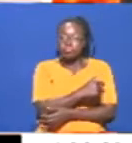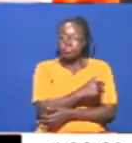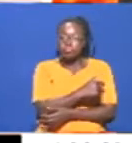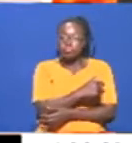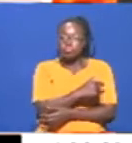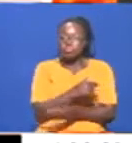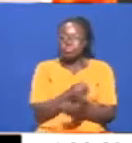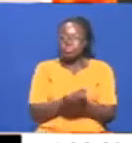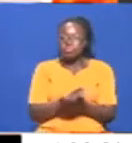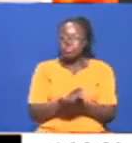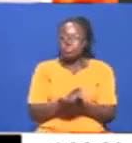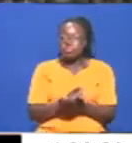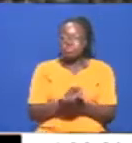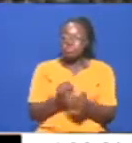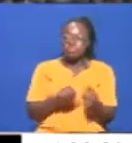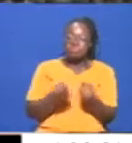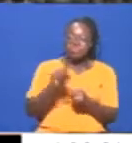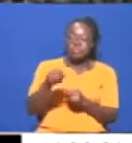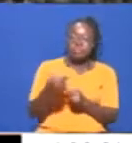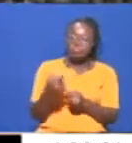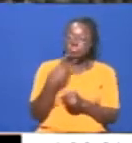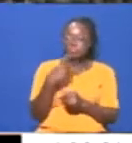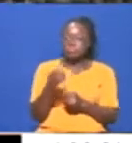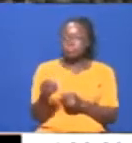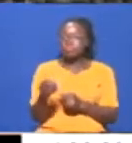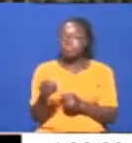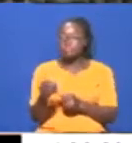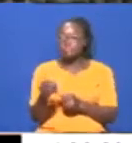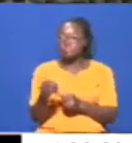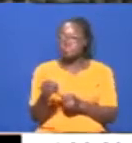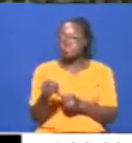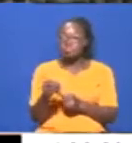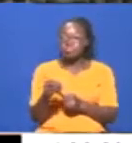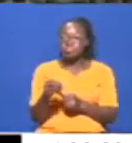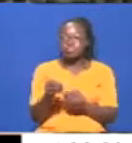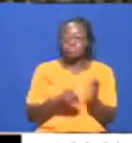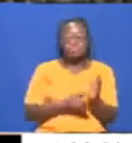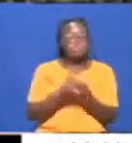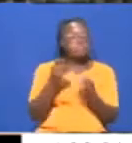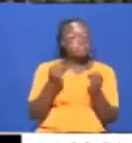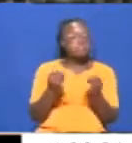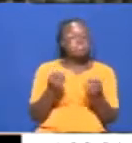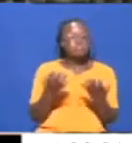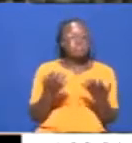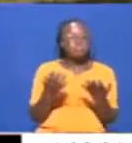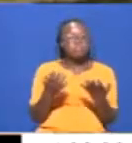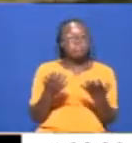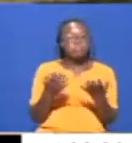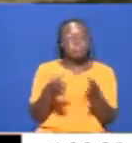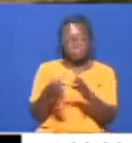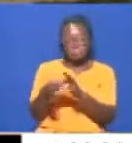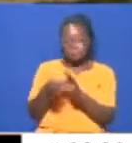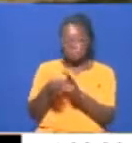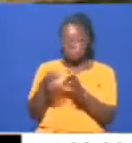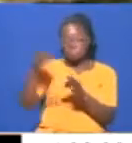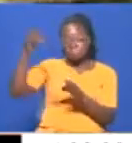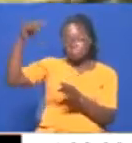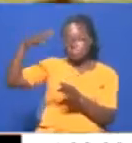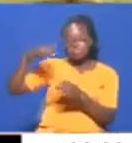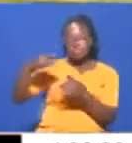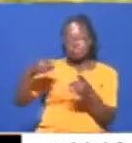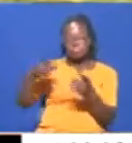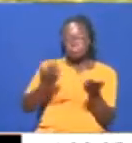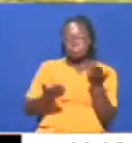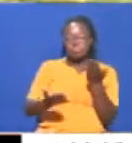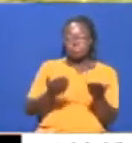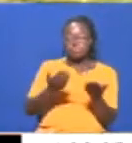ya 1,200. Kuna maendeleo mengi ambayo imefungamana na hii stima. It is estimated that